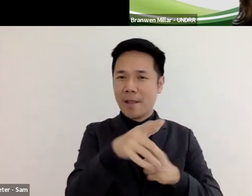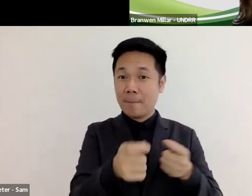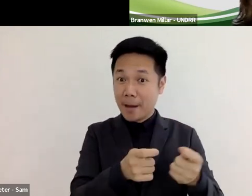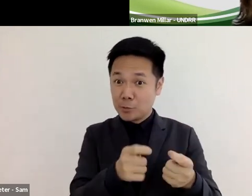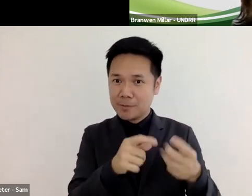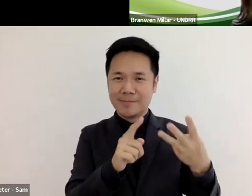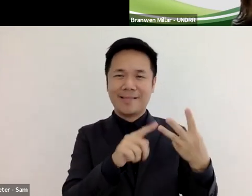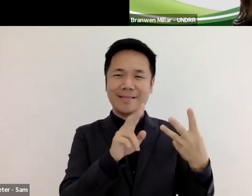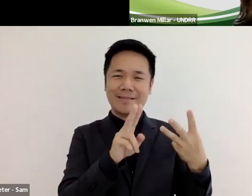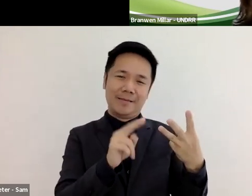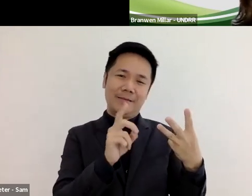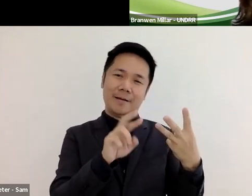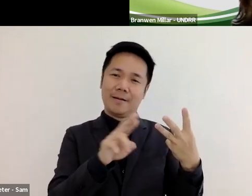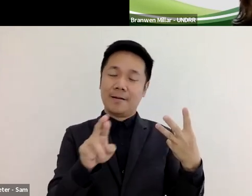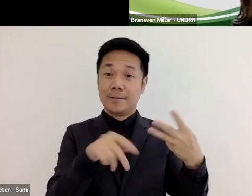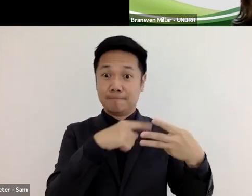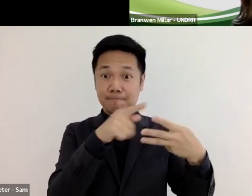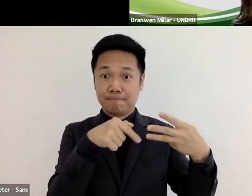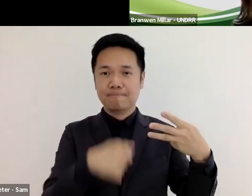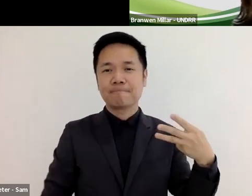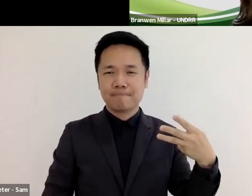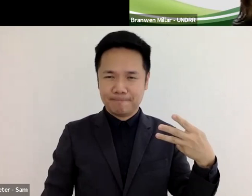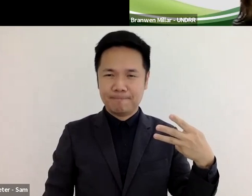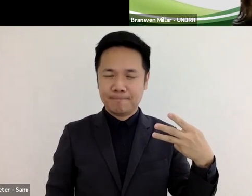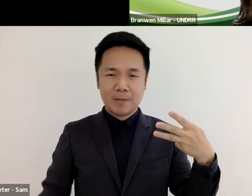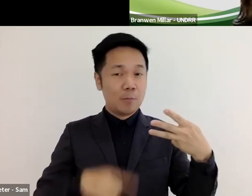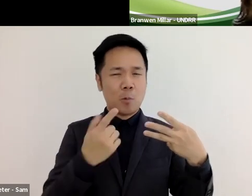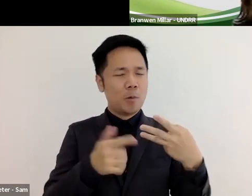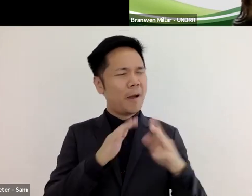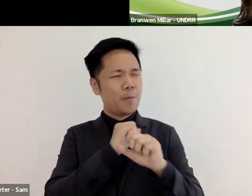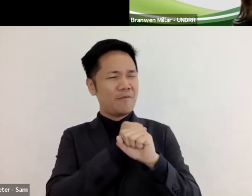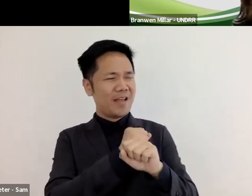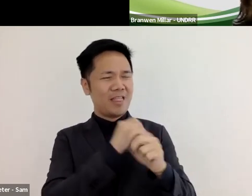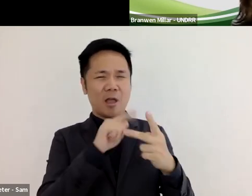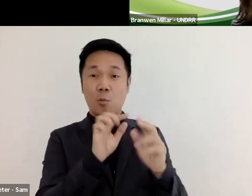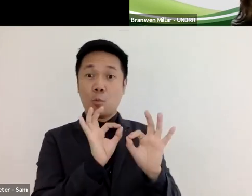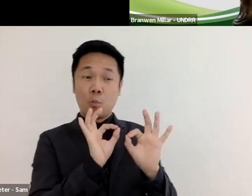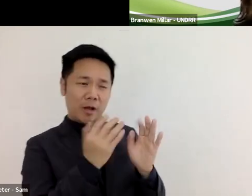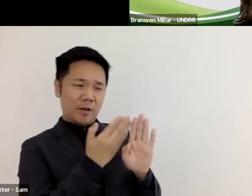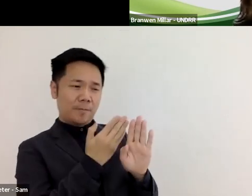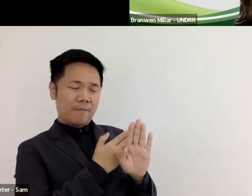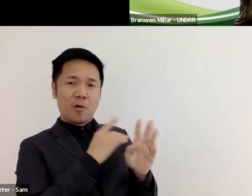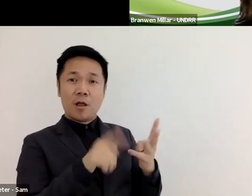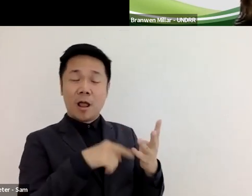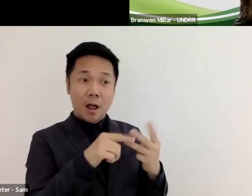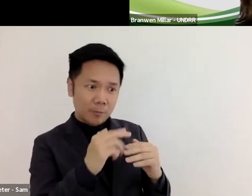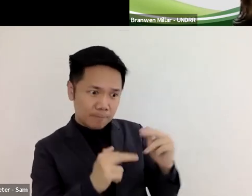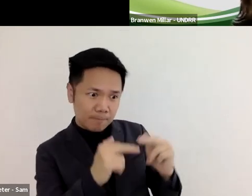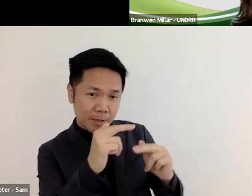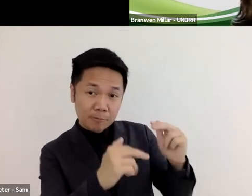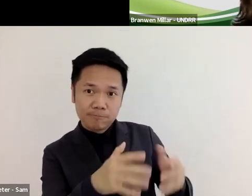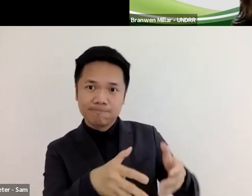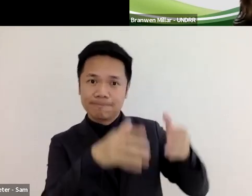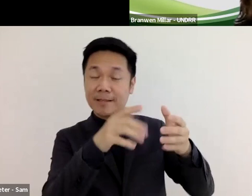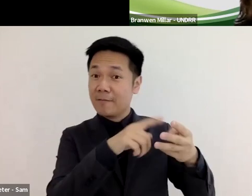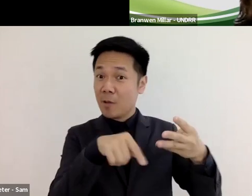disaster risk reduction. Prevention, preparedness, response, recovery, and reconstruction efforts are more effective